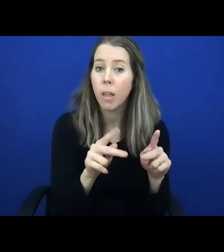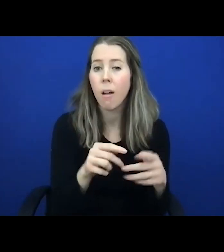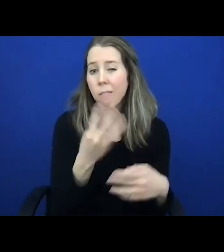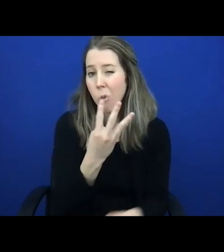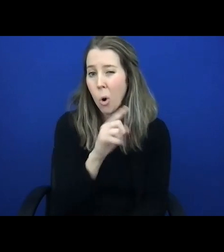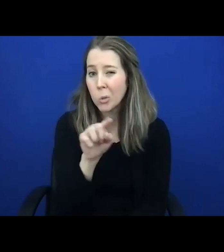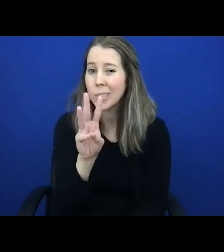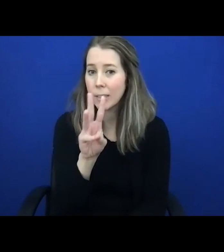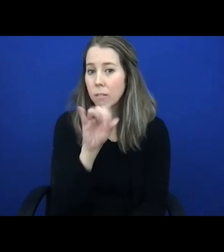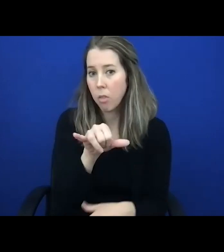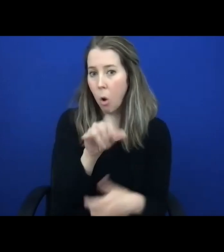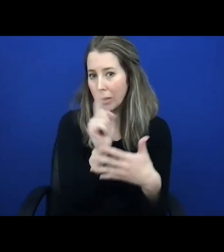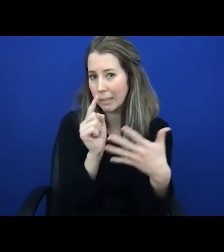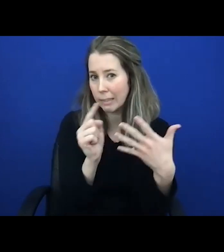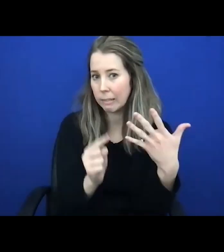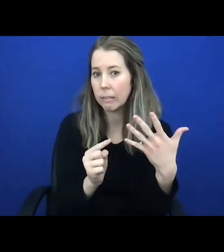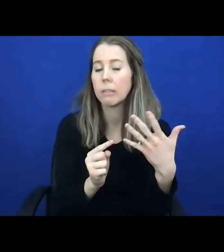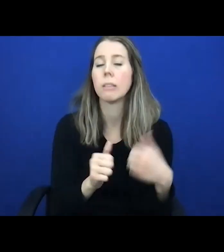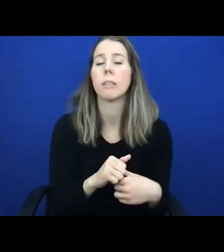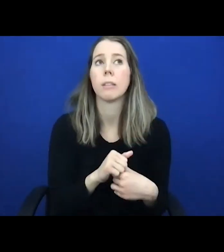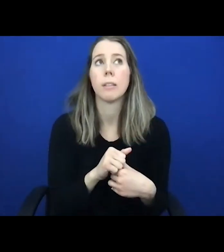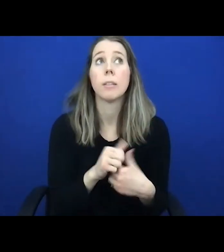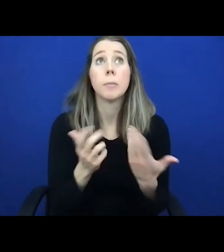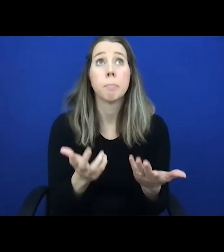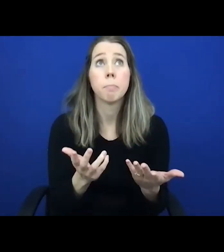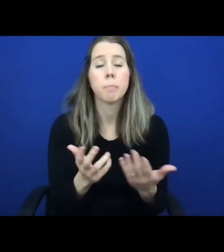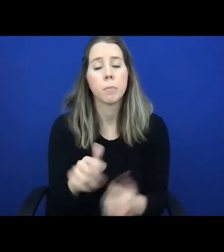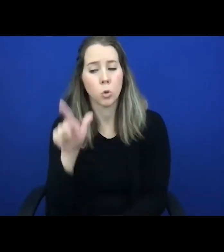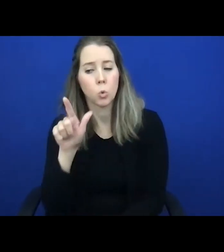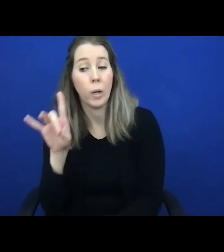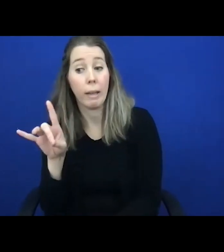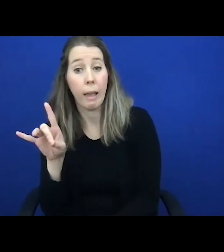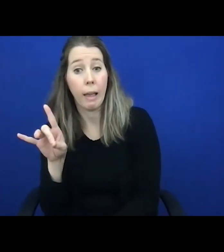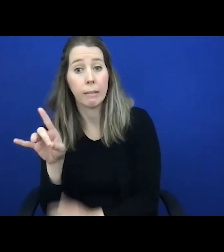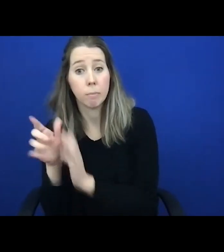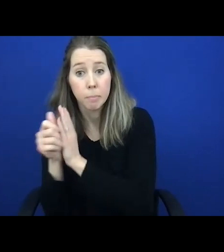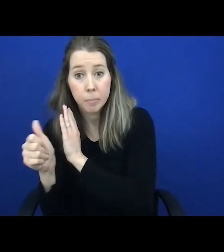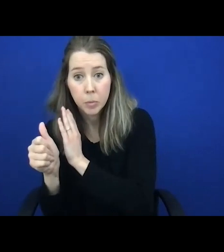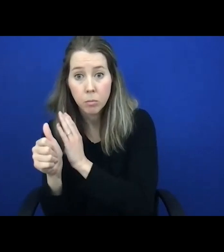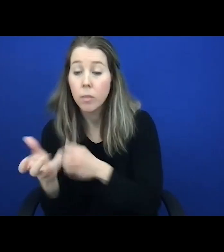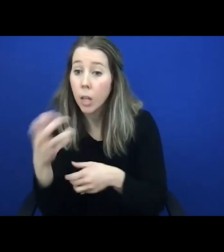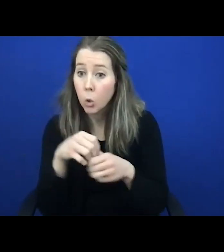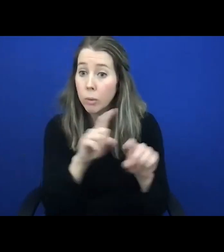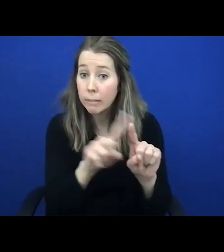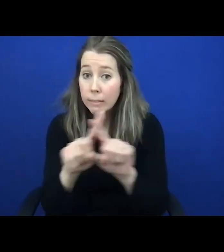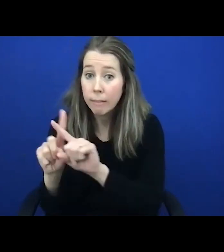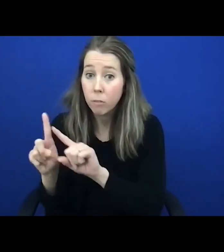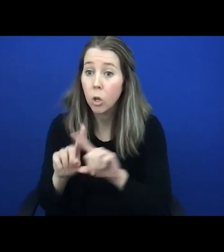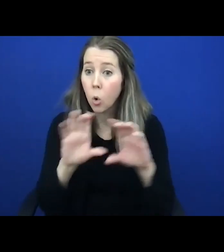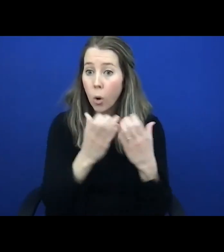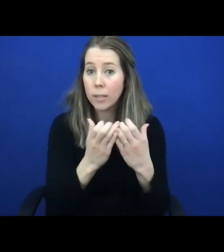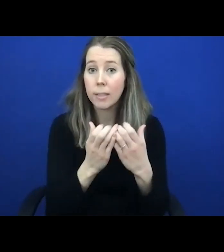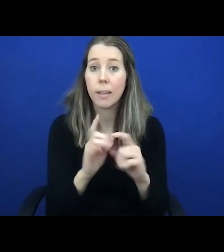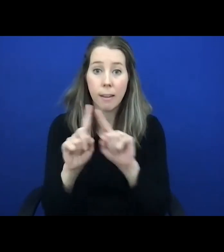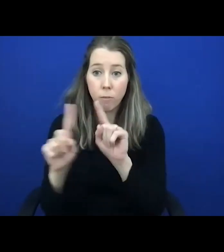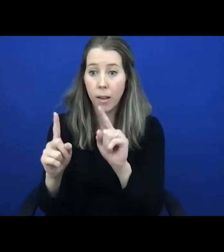of those, right? And the 28 competencies appear in multiple courses at varying levels